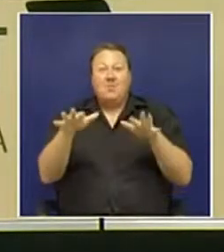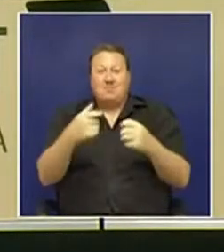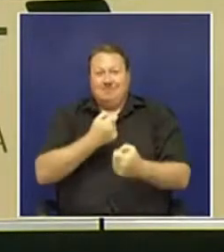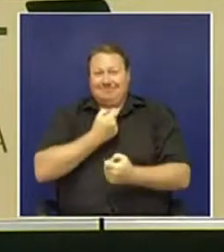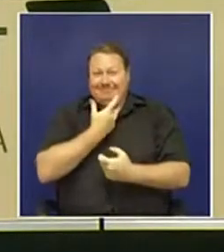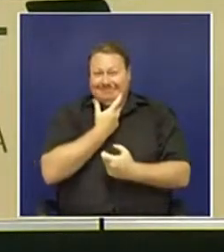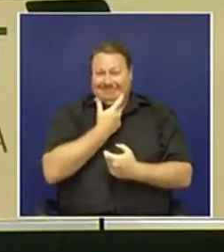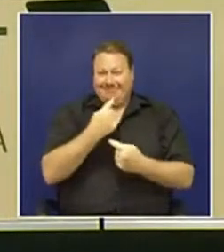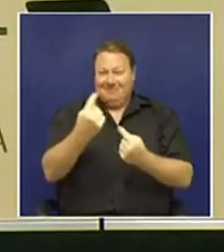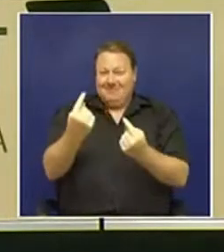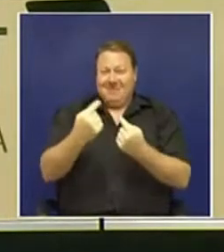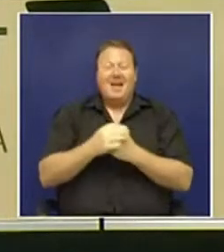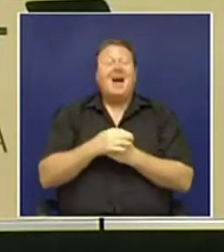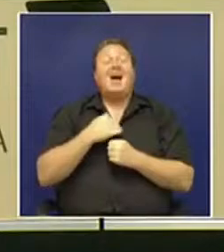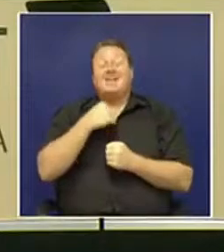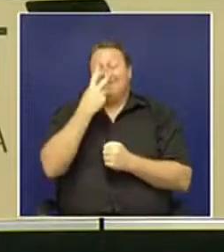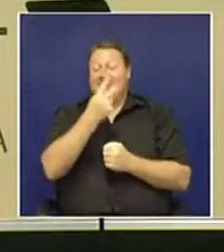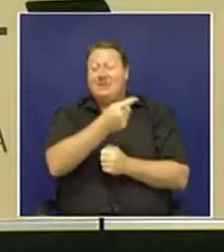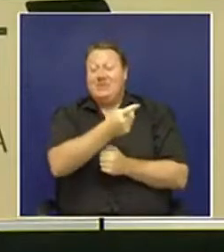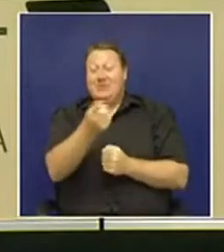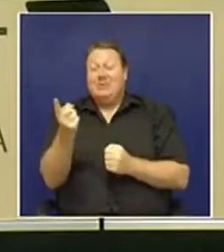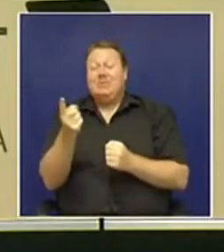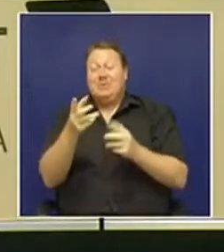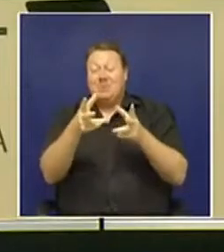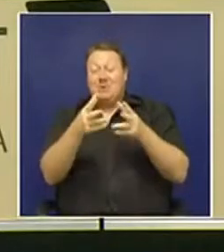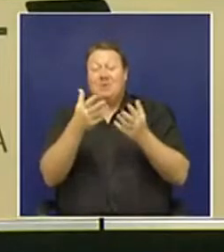I do see you and I recognize you.